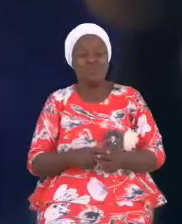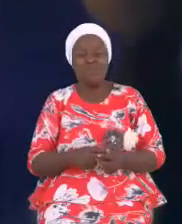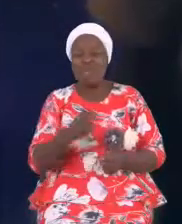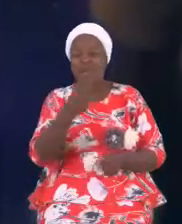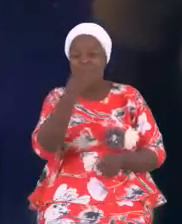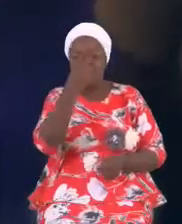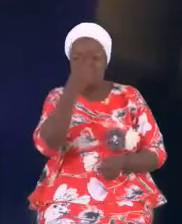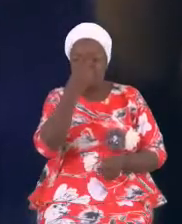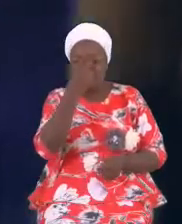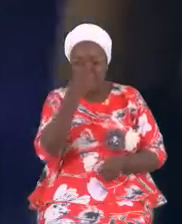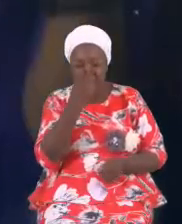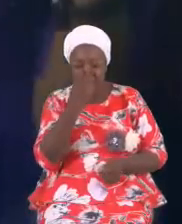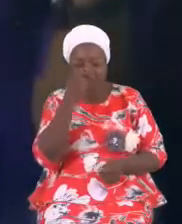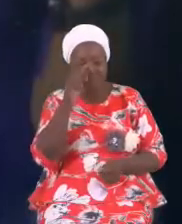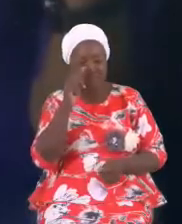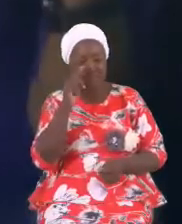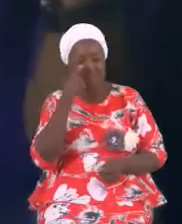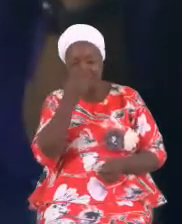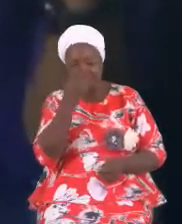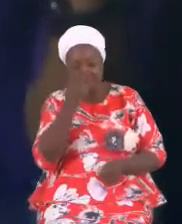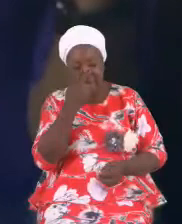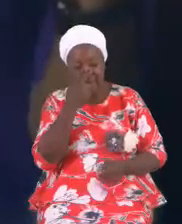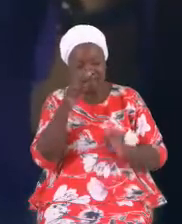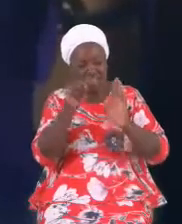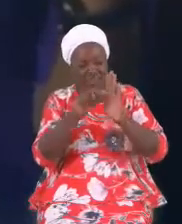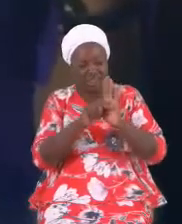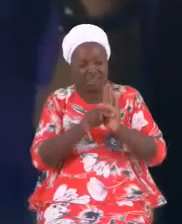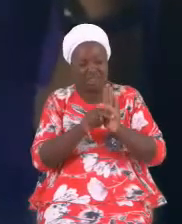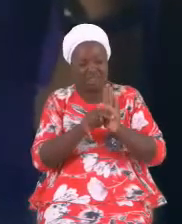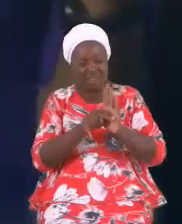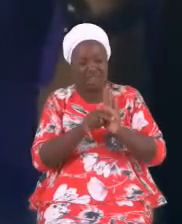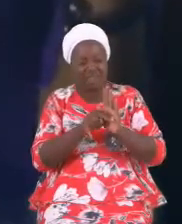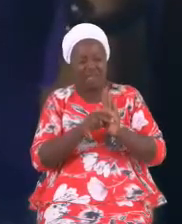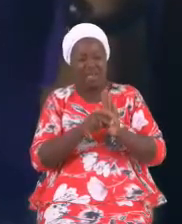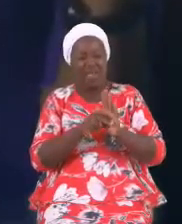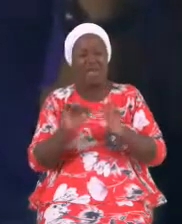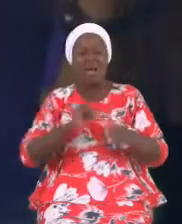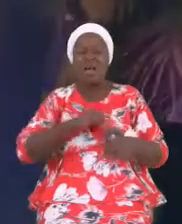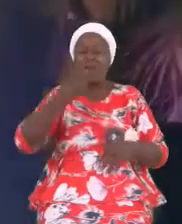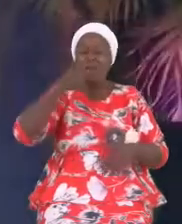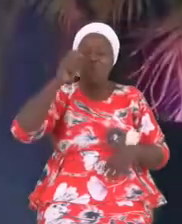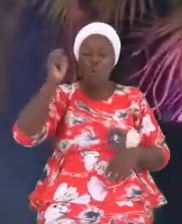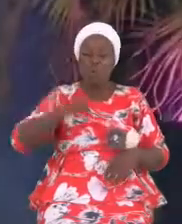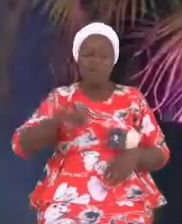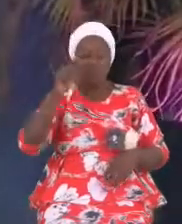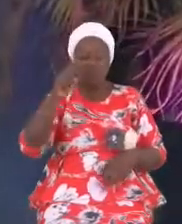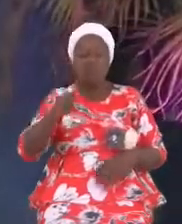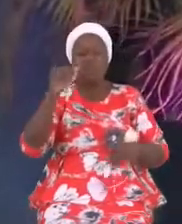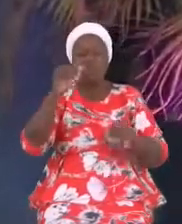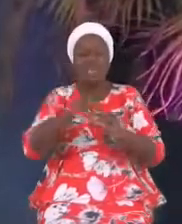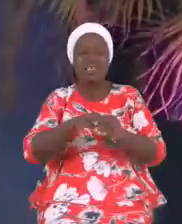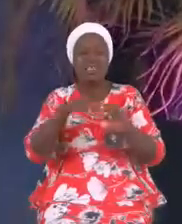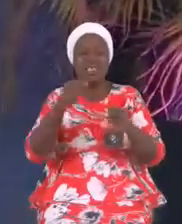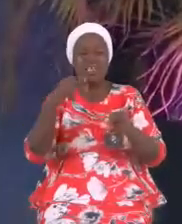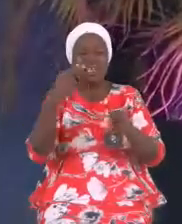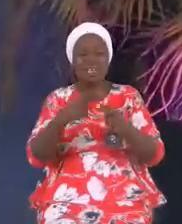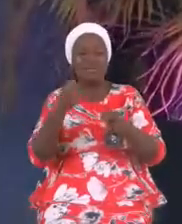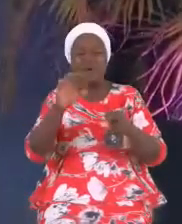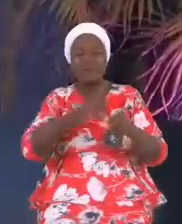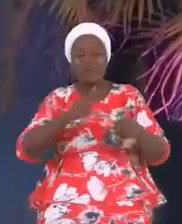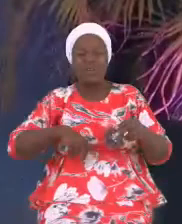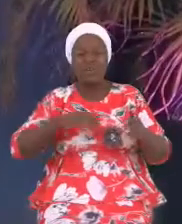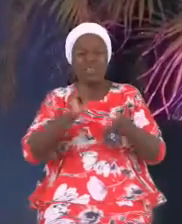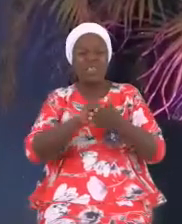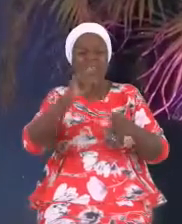Blindness, glaucoma, I command you, in the name of the Lord that cannot